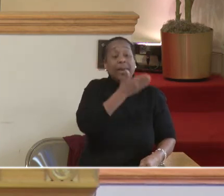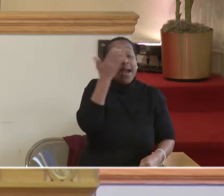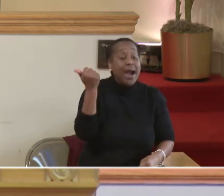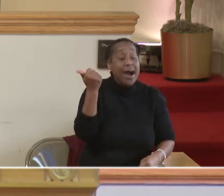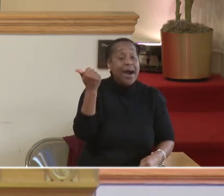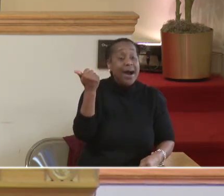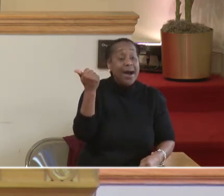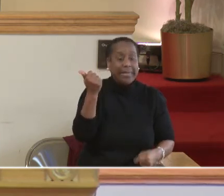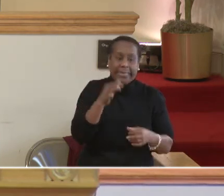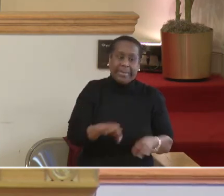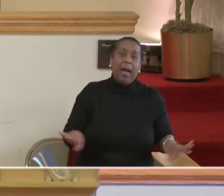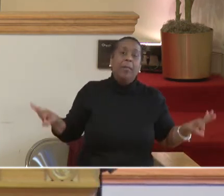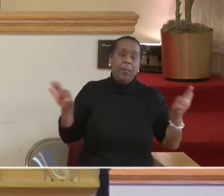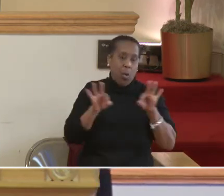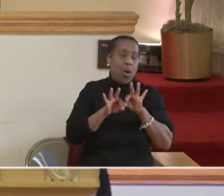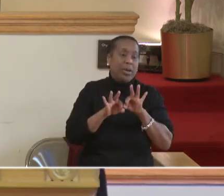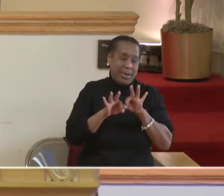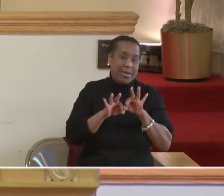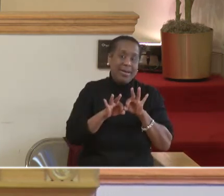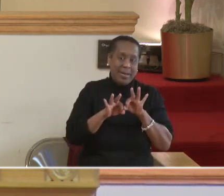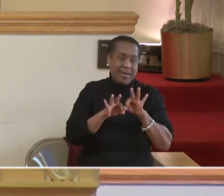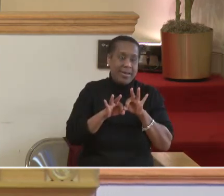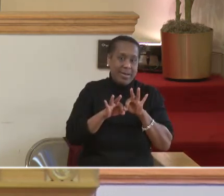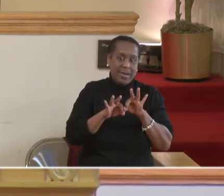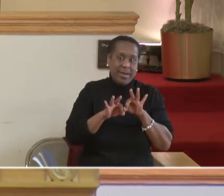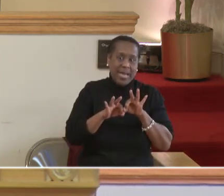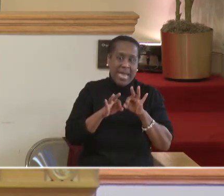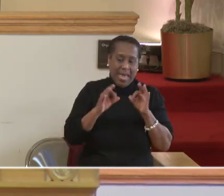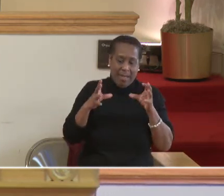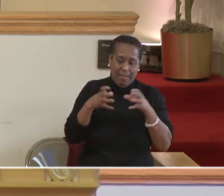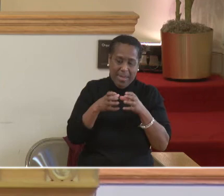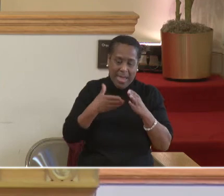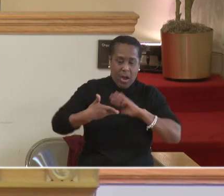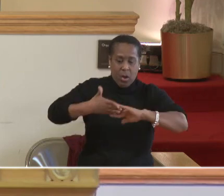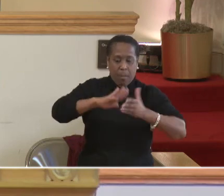because it's important to be in community.